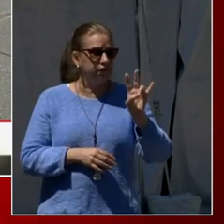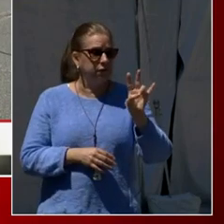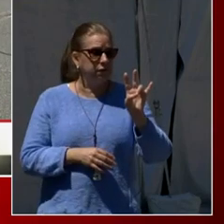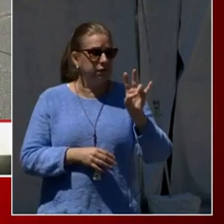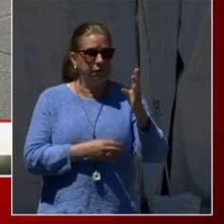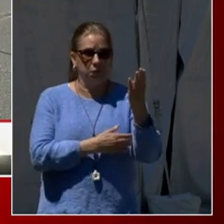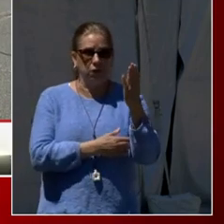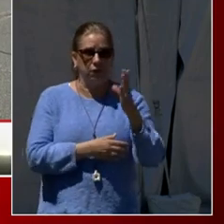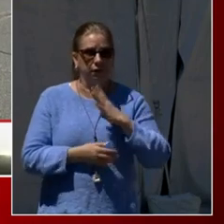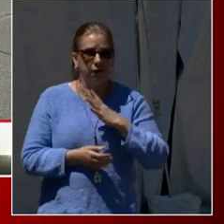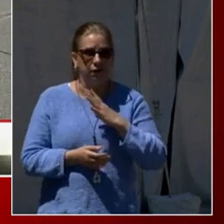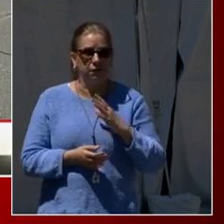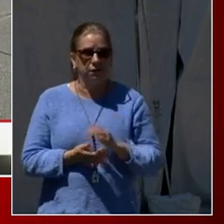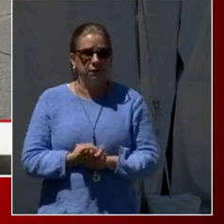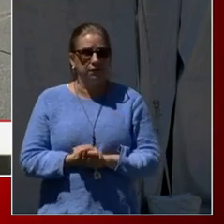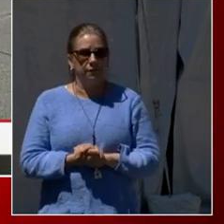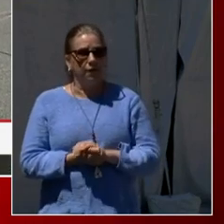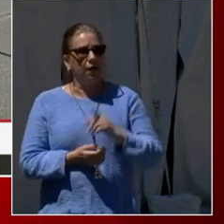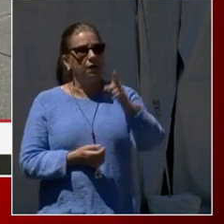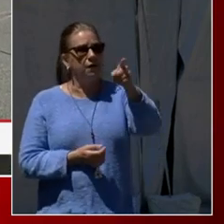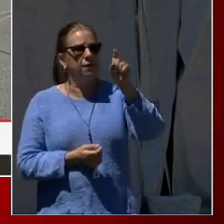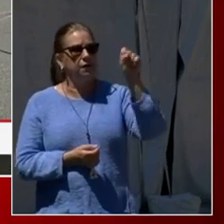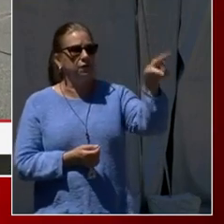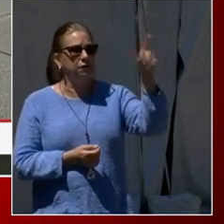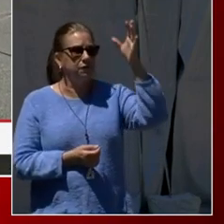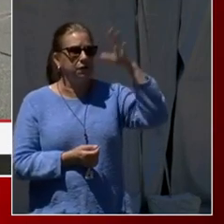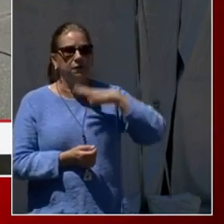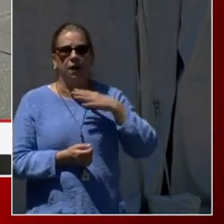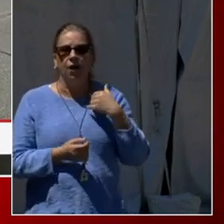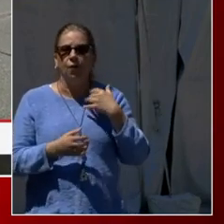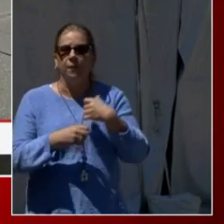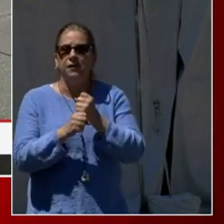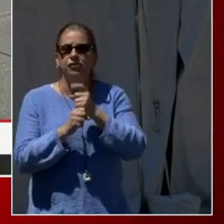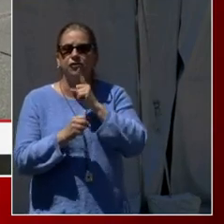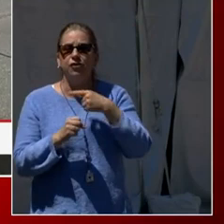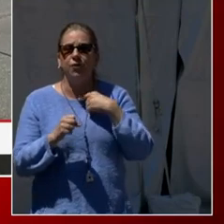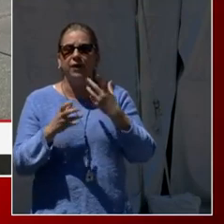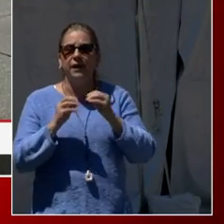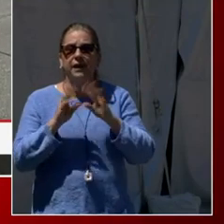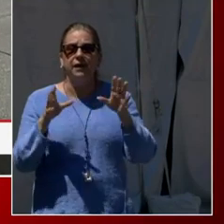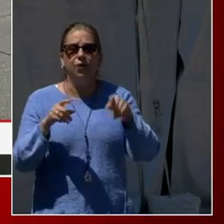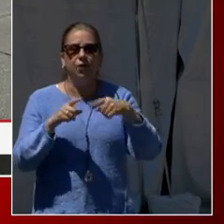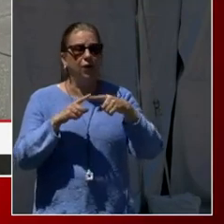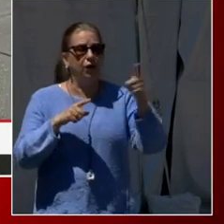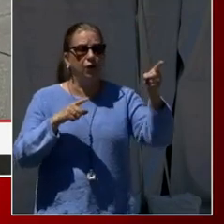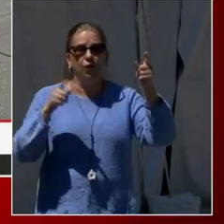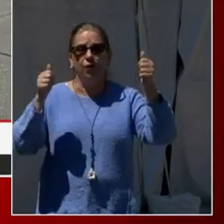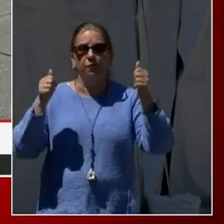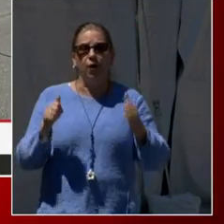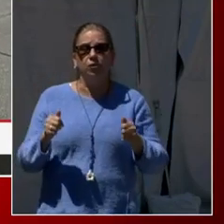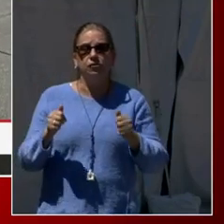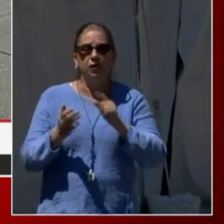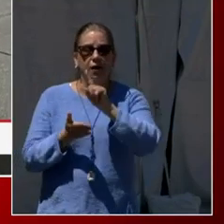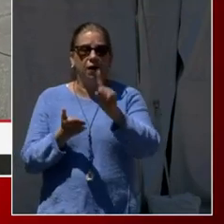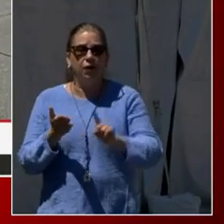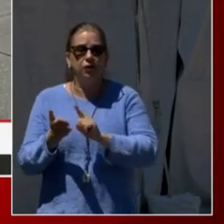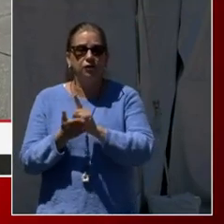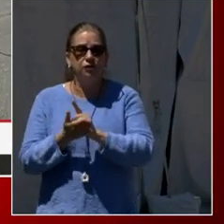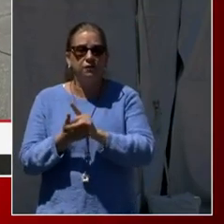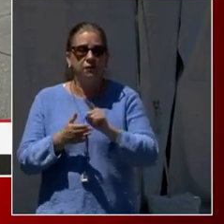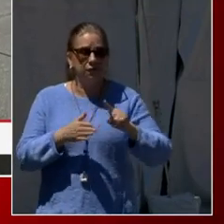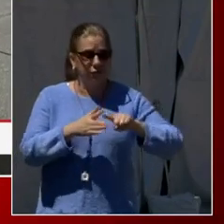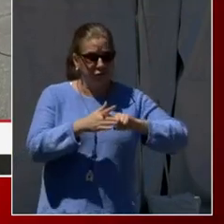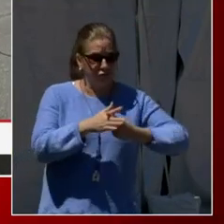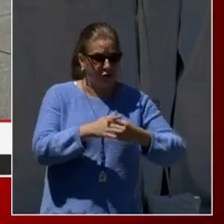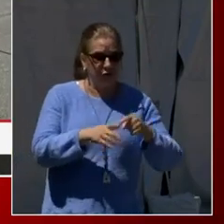hours clear, and we'll make those hours clear in the order. Yes. Mayor